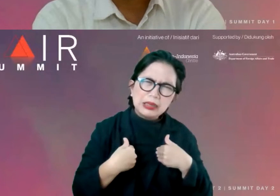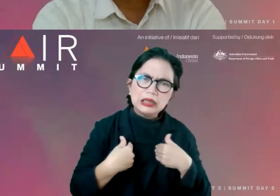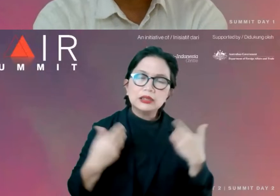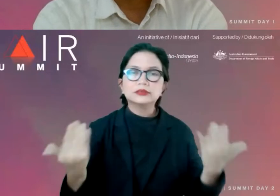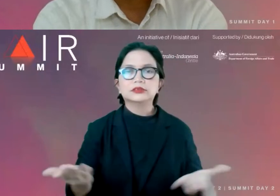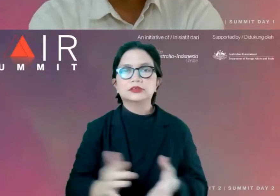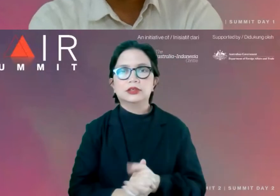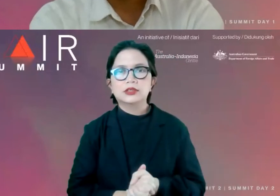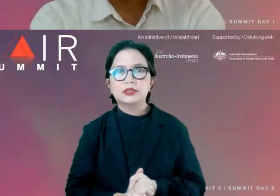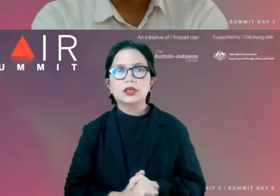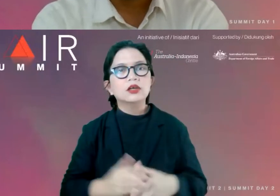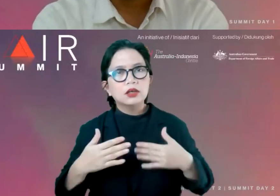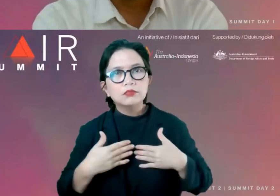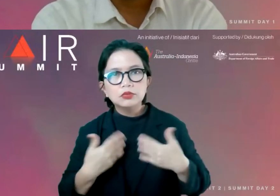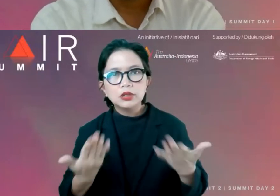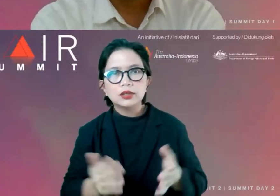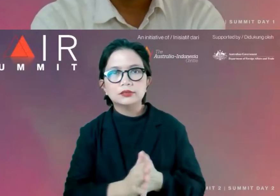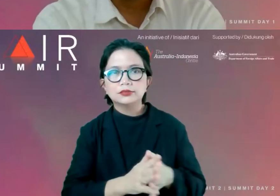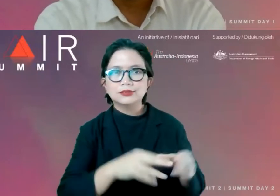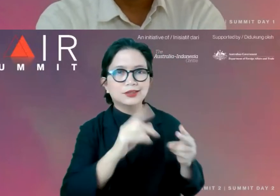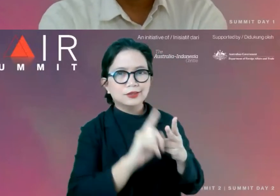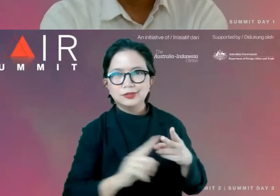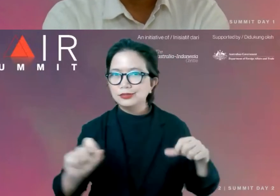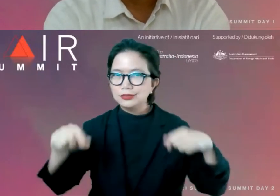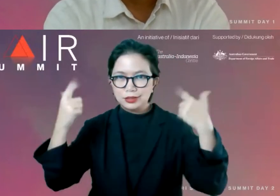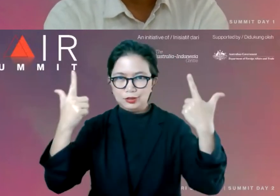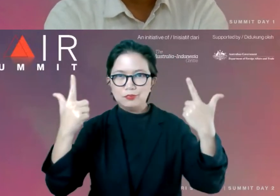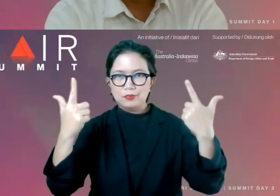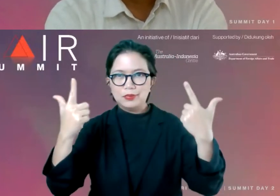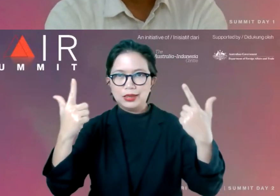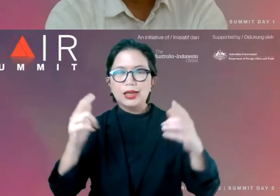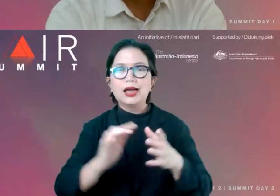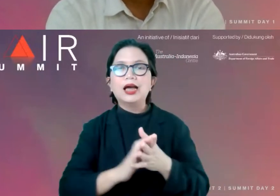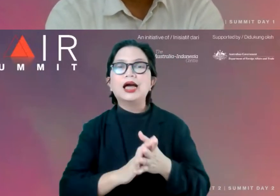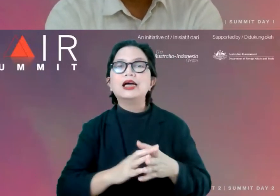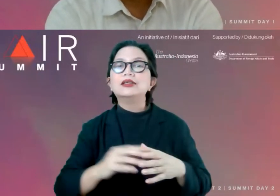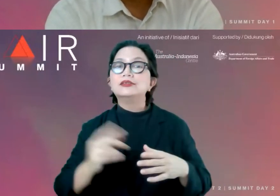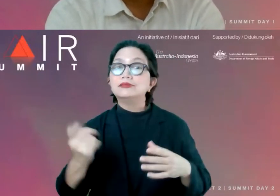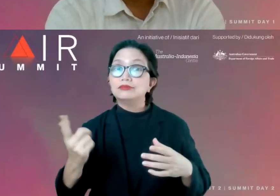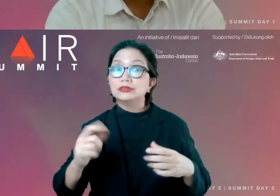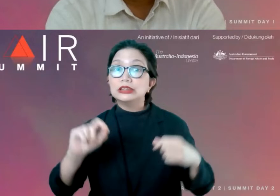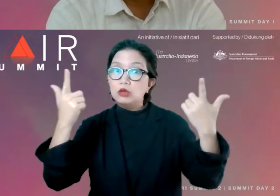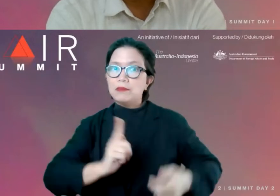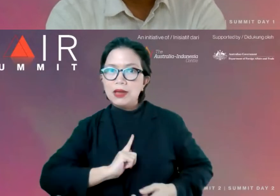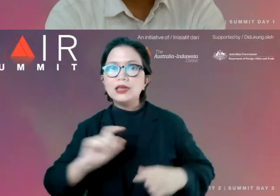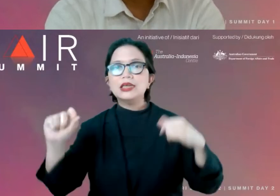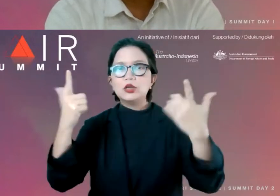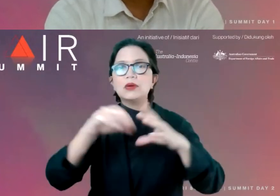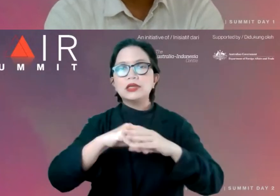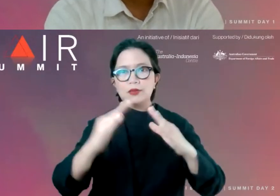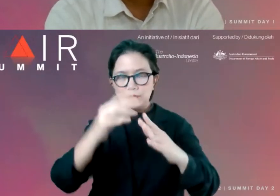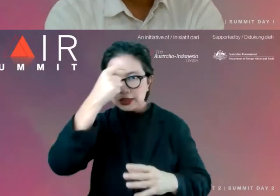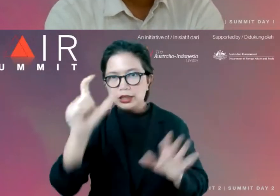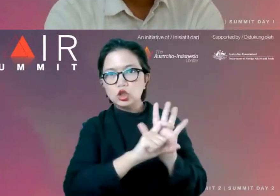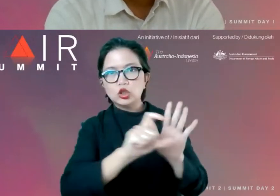life inside work. We saw with our results in Sulawesi, the self-reported activities